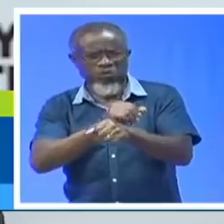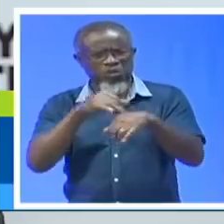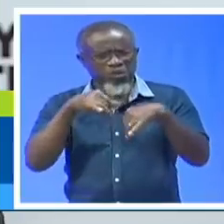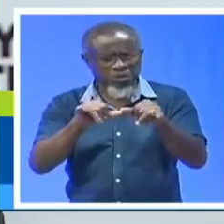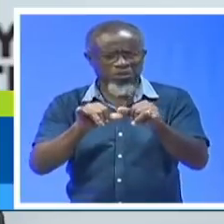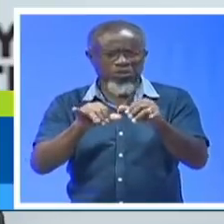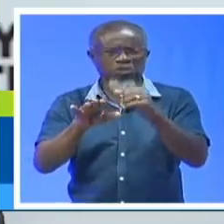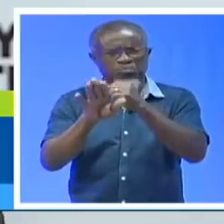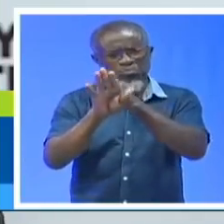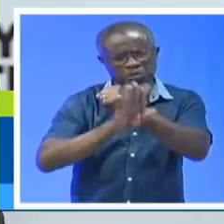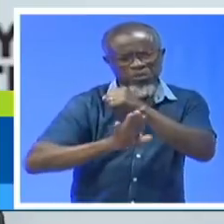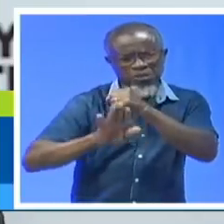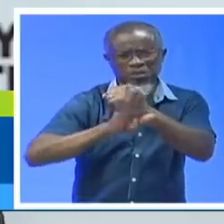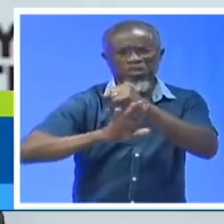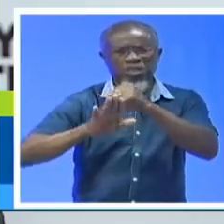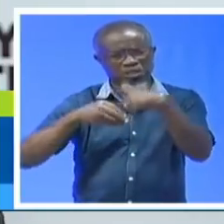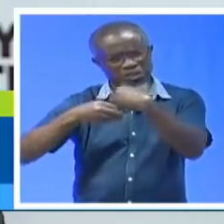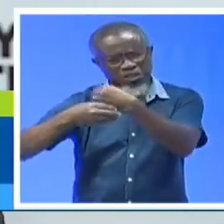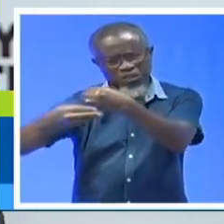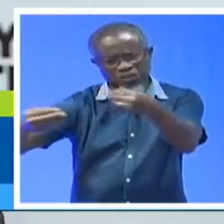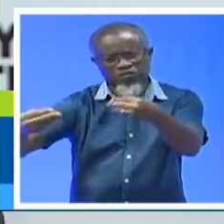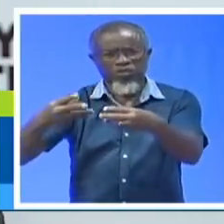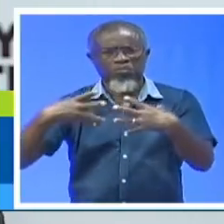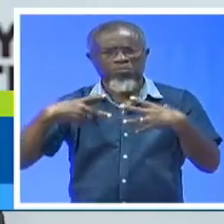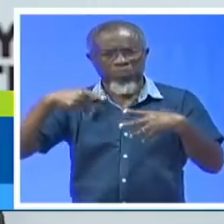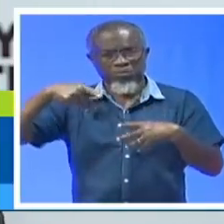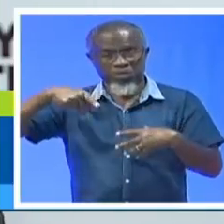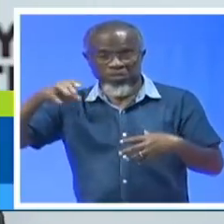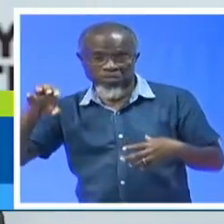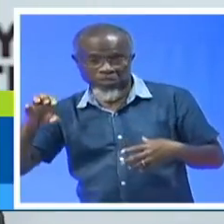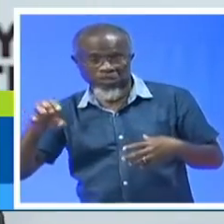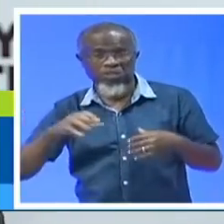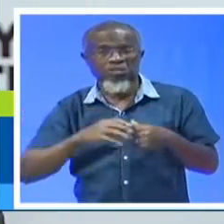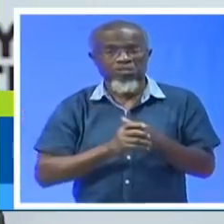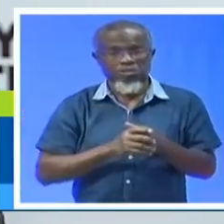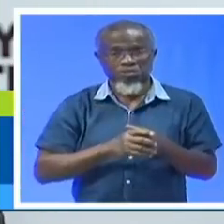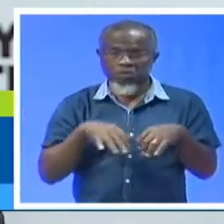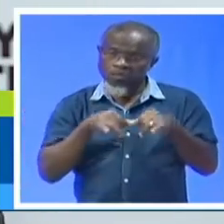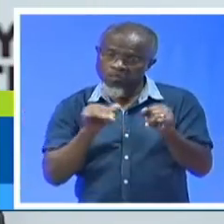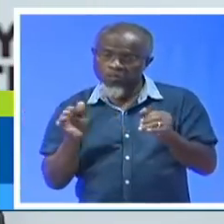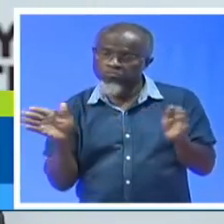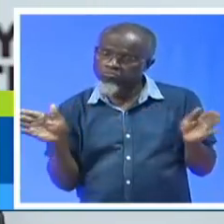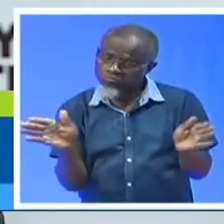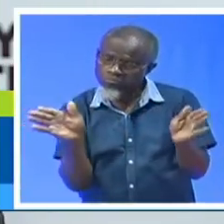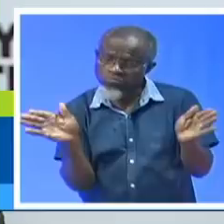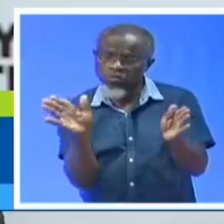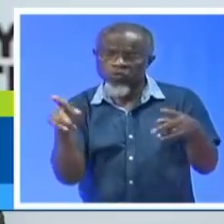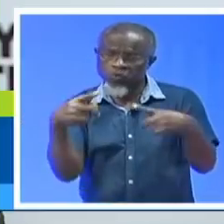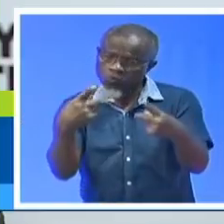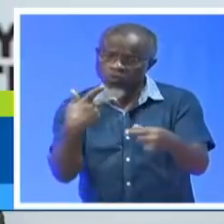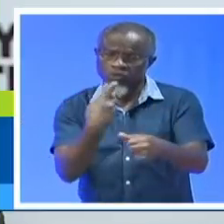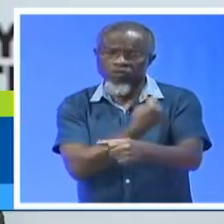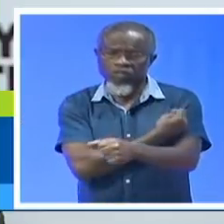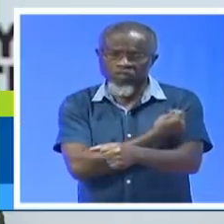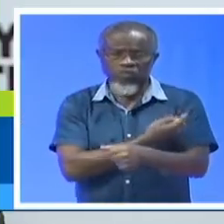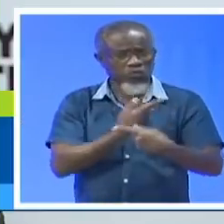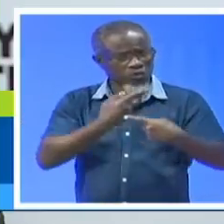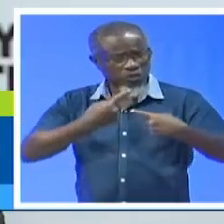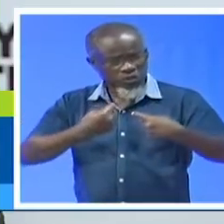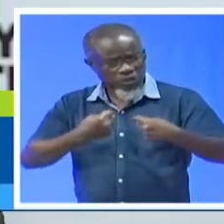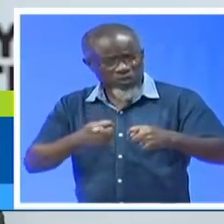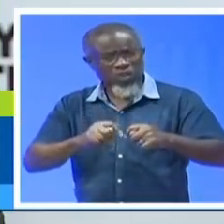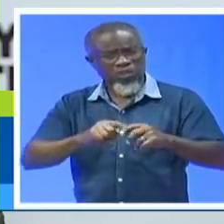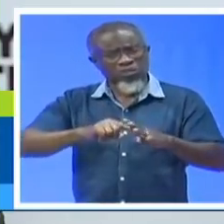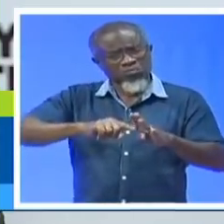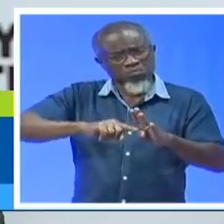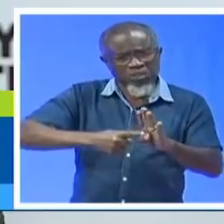PPE, the highest grade of PPE. We encourage them to be vaccinated. We have started to give them as much